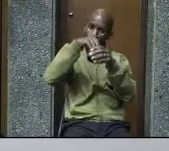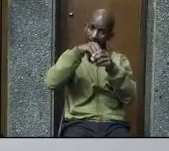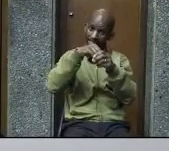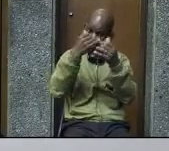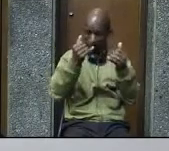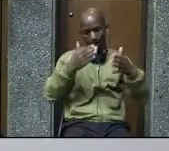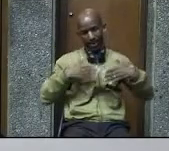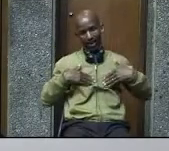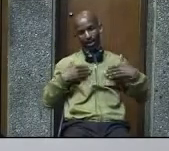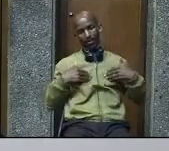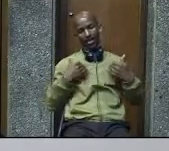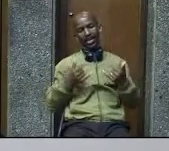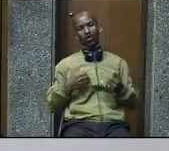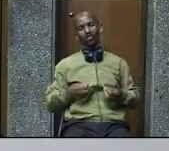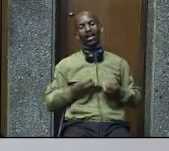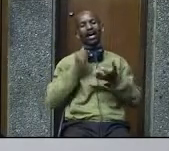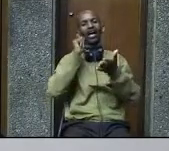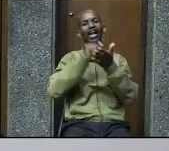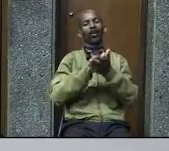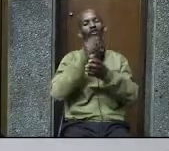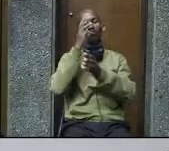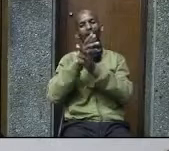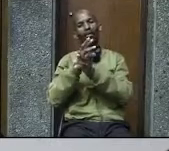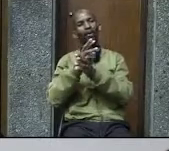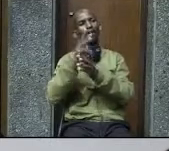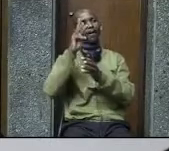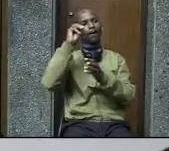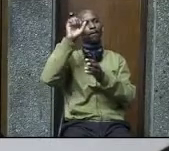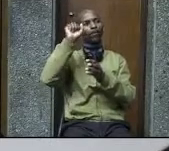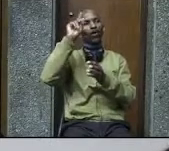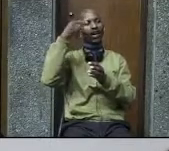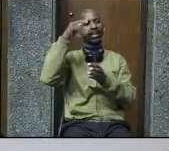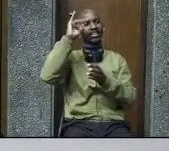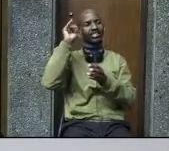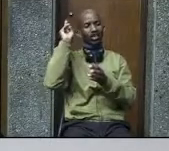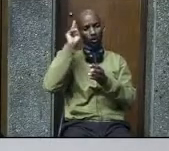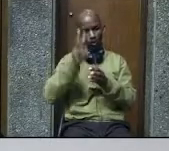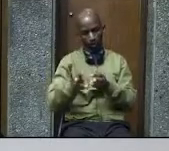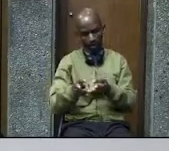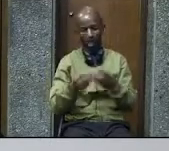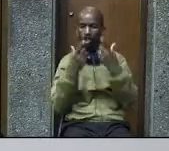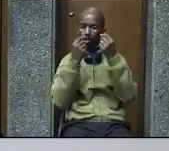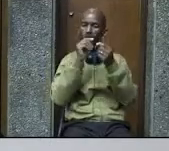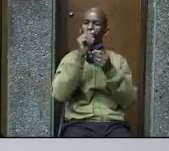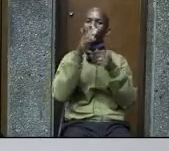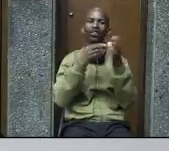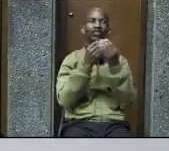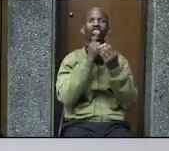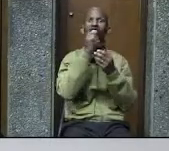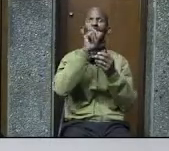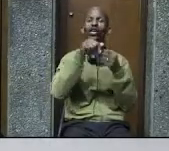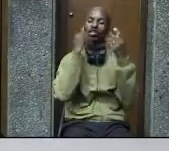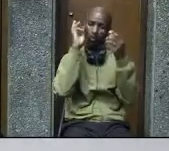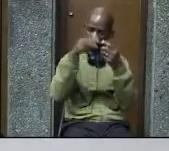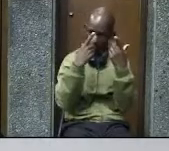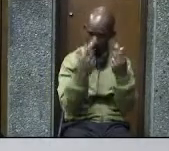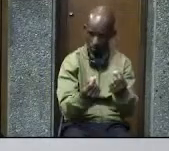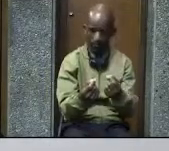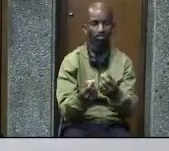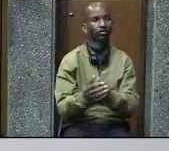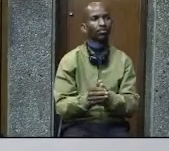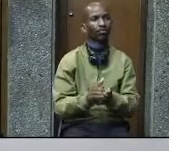we're happy. So let me hand over to Me Mkhethu. She will then do what she knows. She will tell you what she's going to do. Me